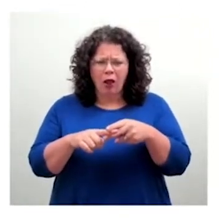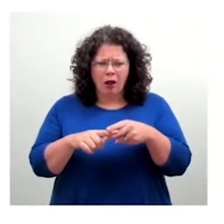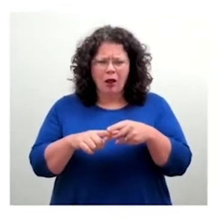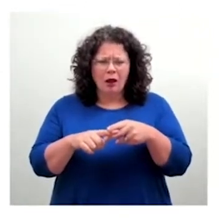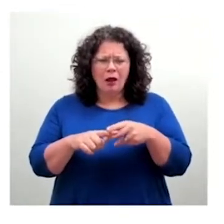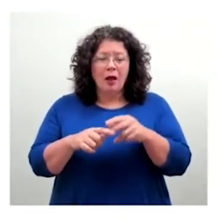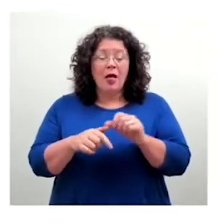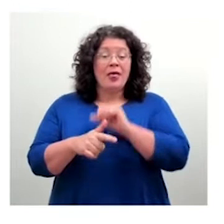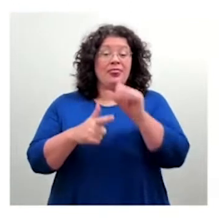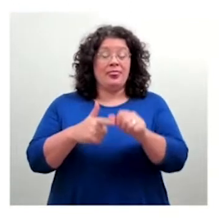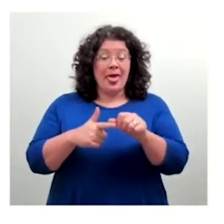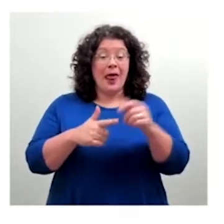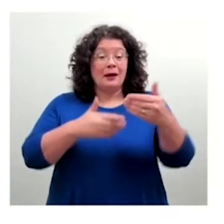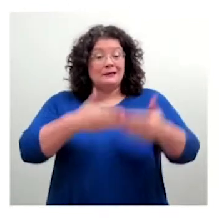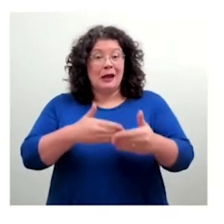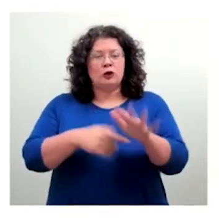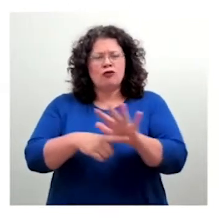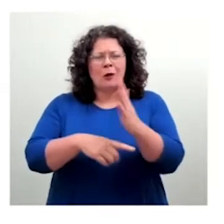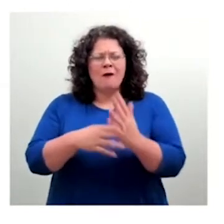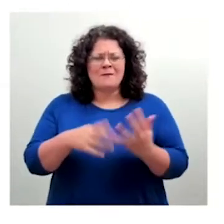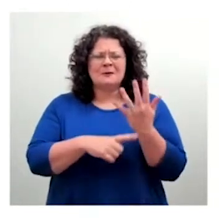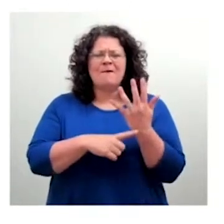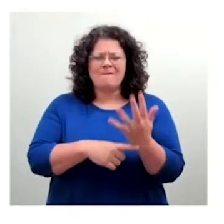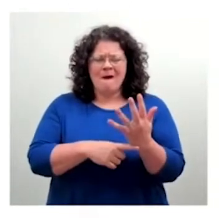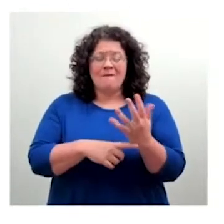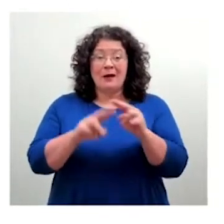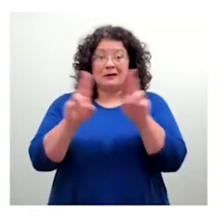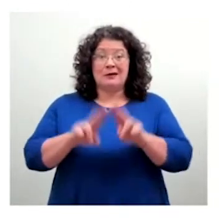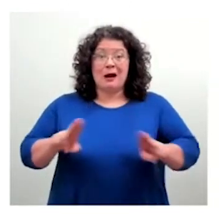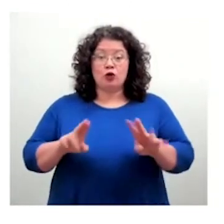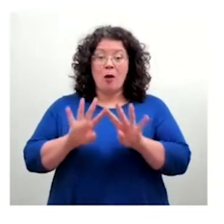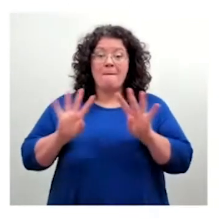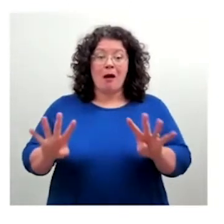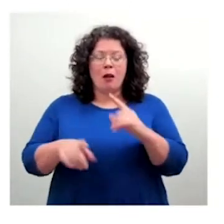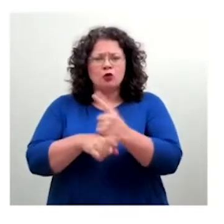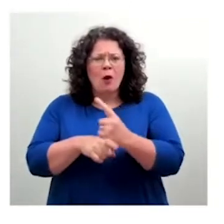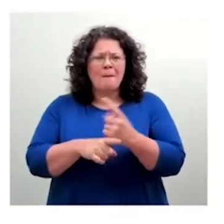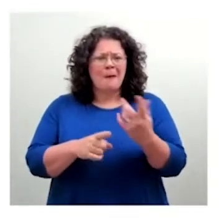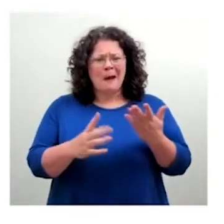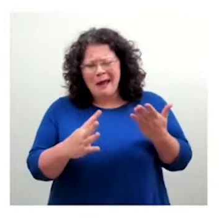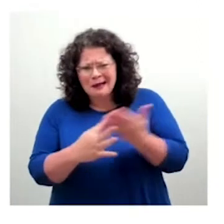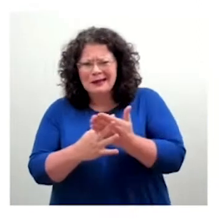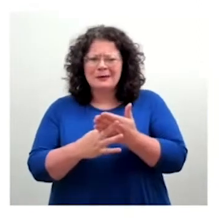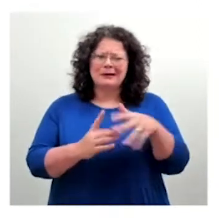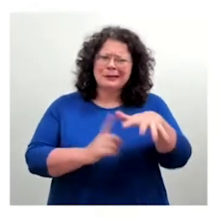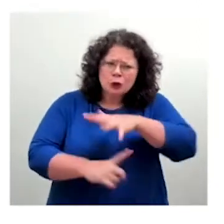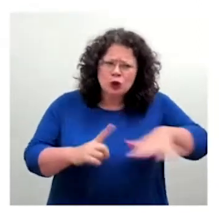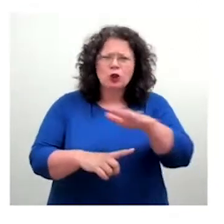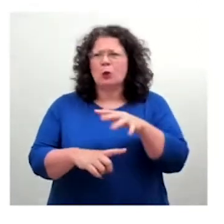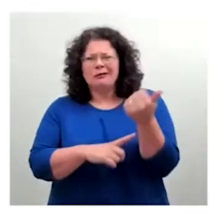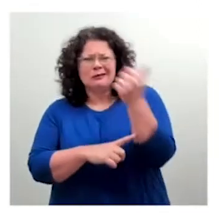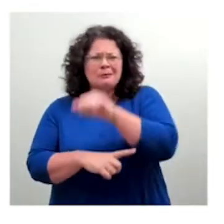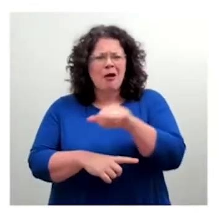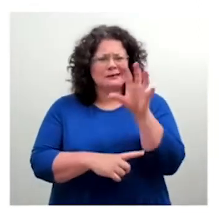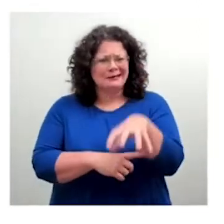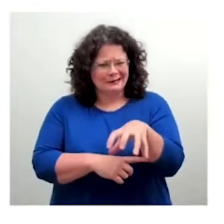And then at 6:15 we've got a short session about a recent winner of the Tech for Good BT Young Pioneer Award, who's